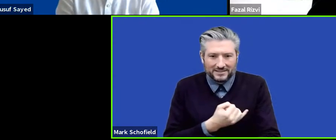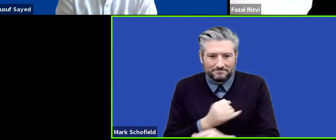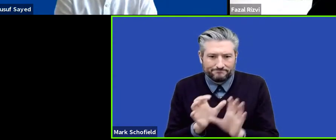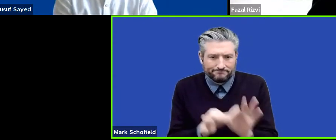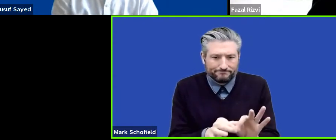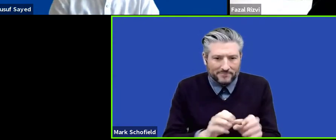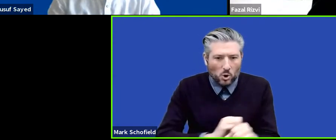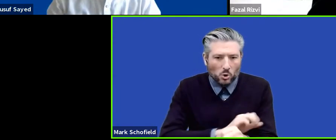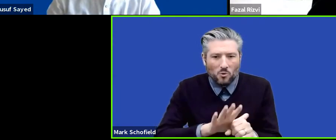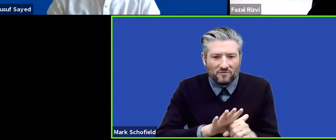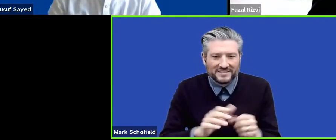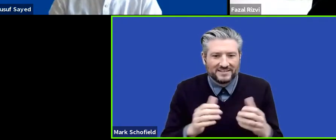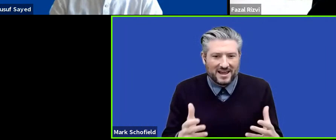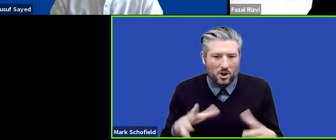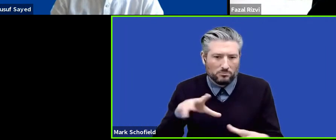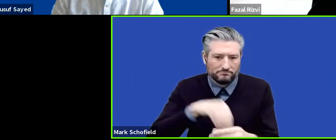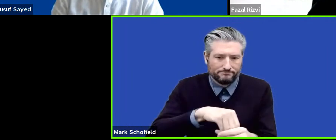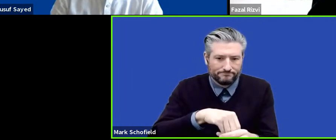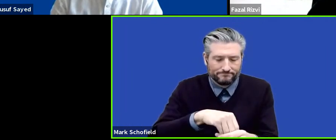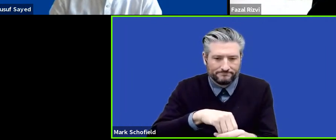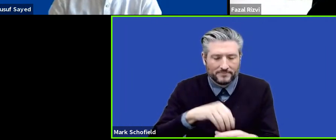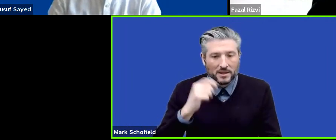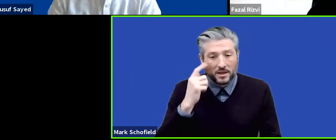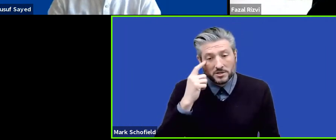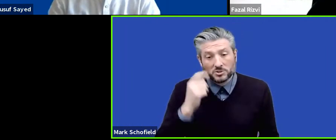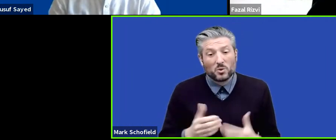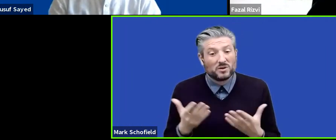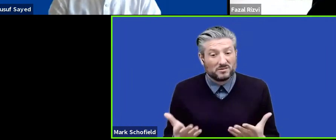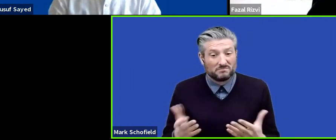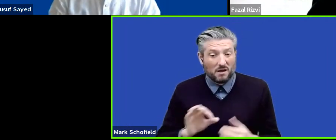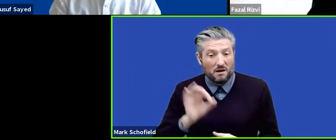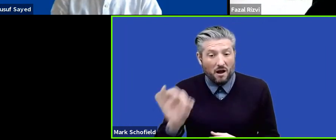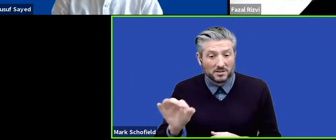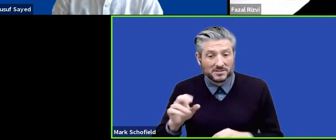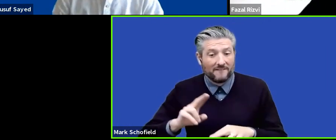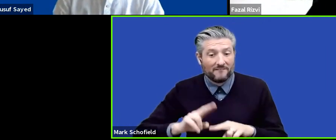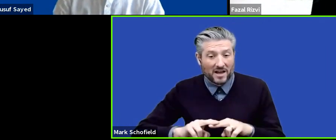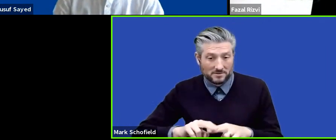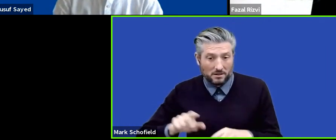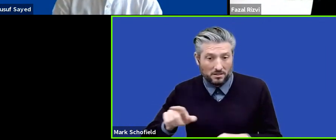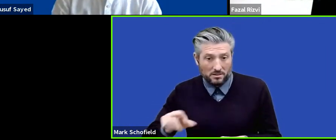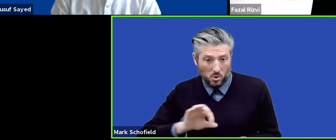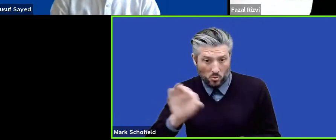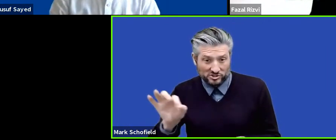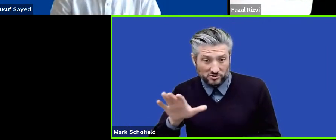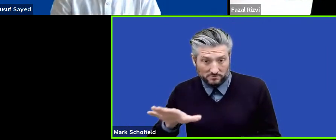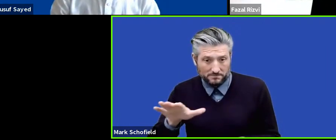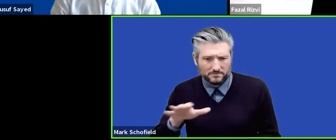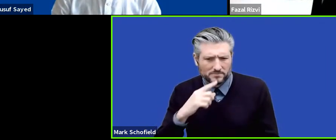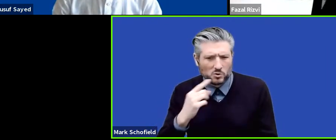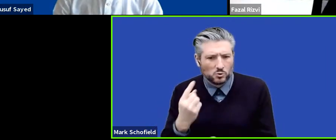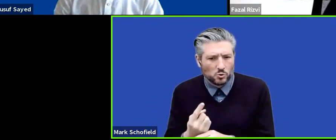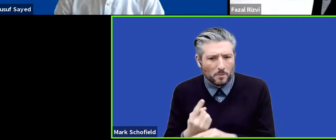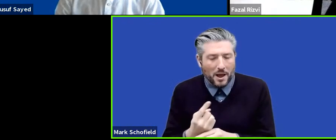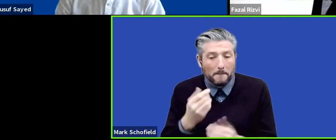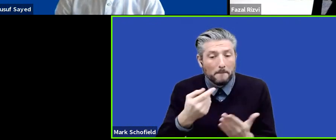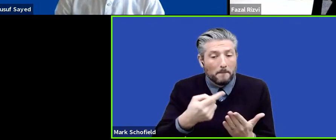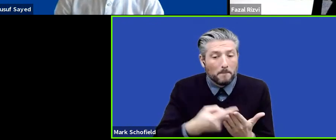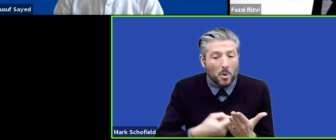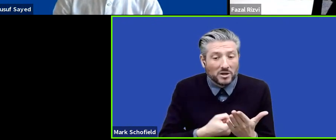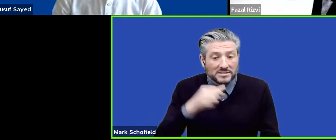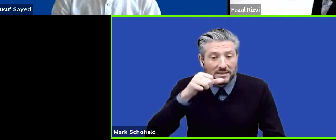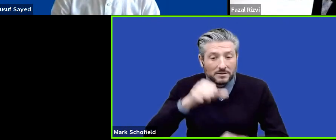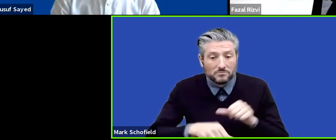remarks as a way of asking Fazal to reflect on something. One is the policy process. One of the things that we